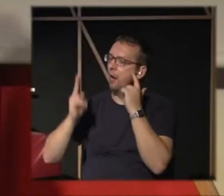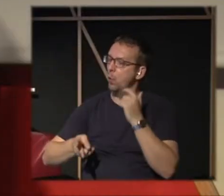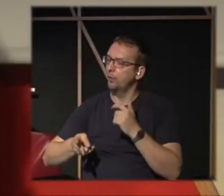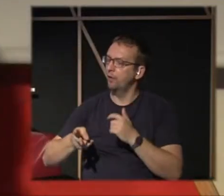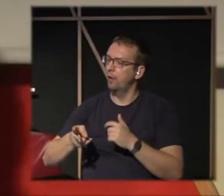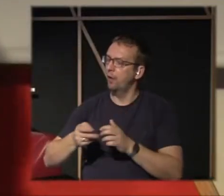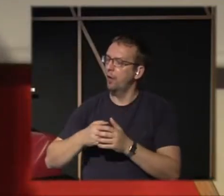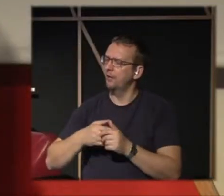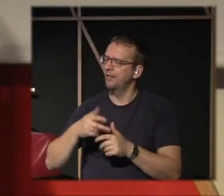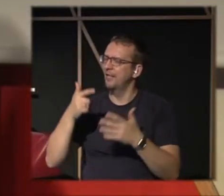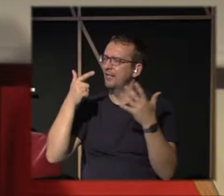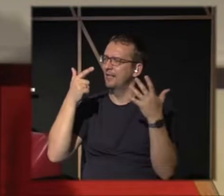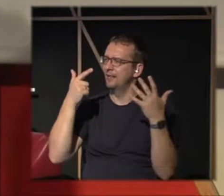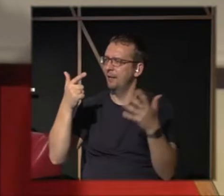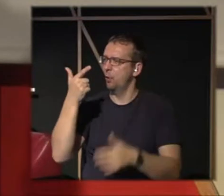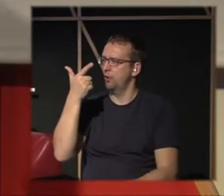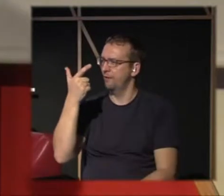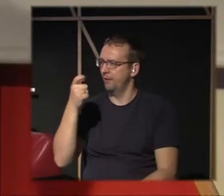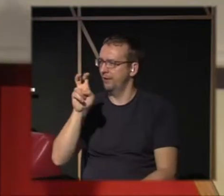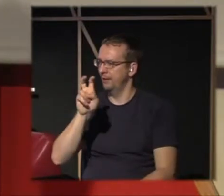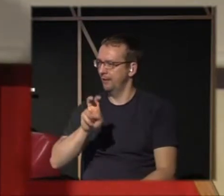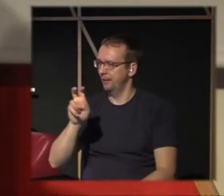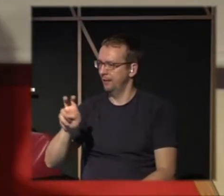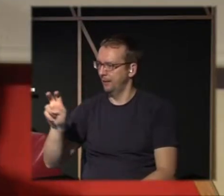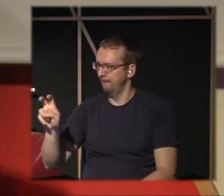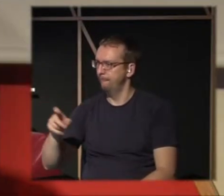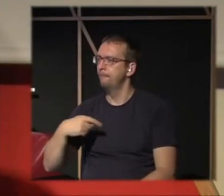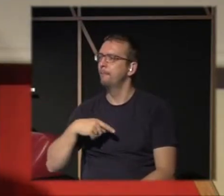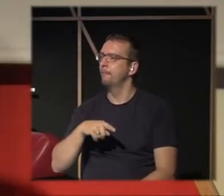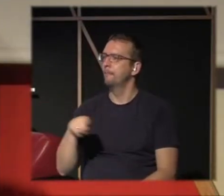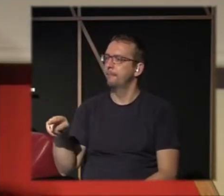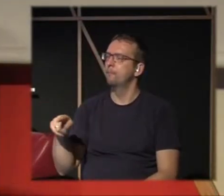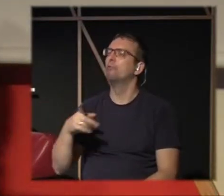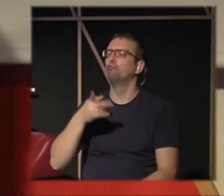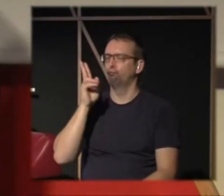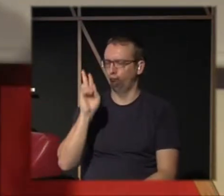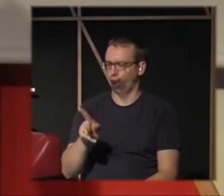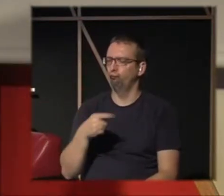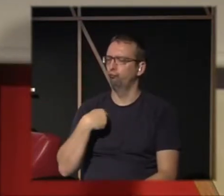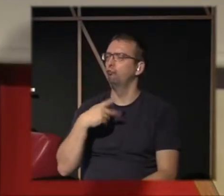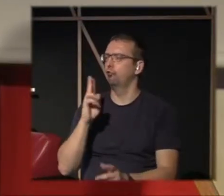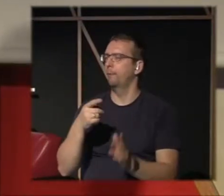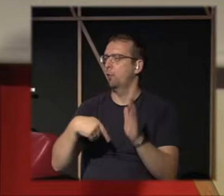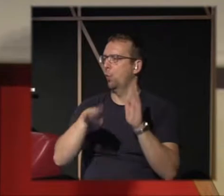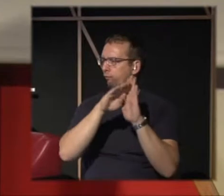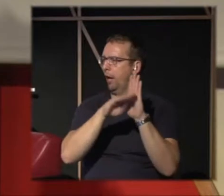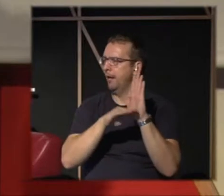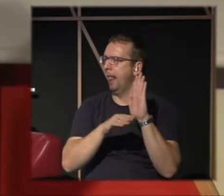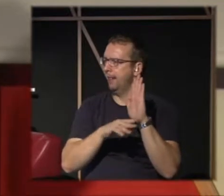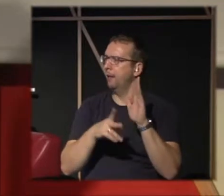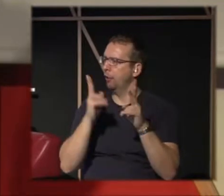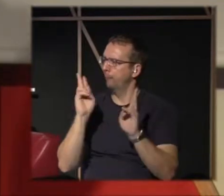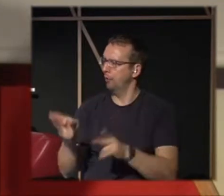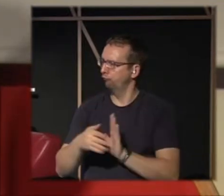complying to our quality requirements. But then our colleagues from TV move